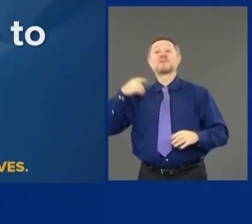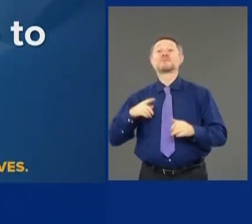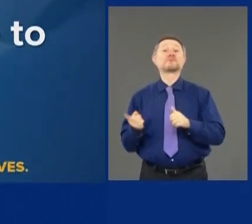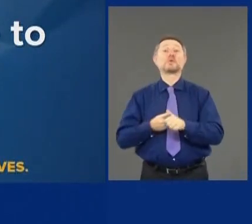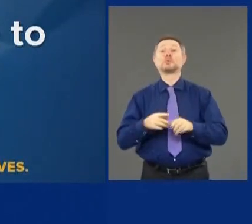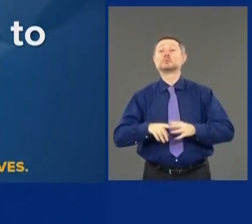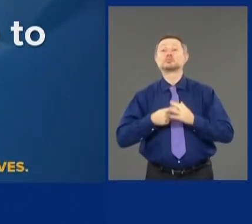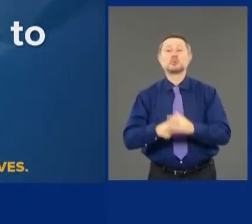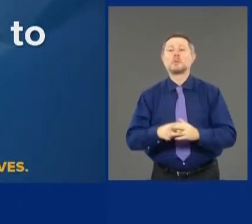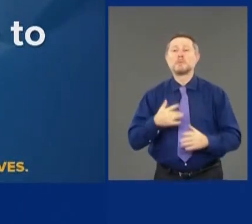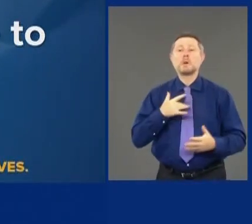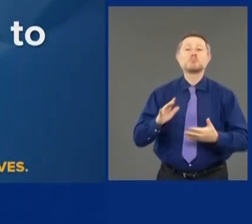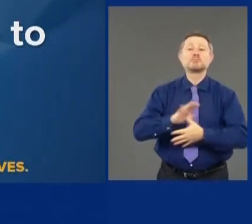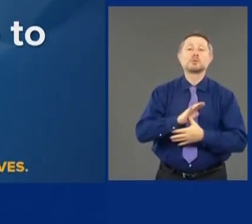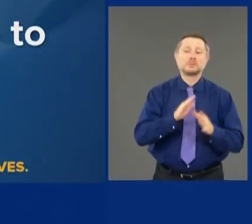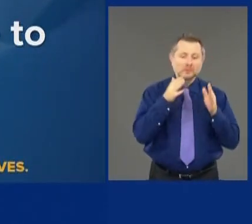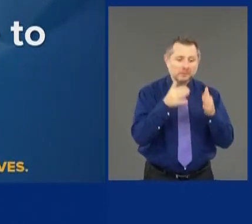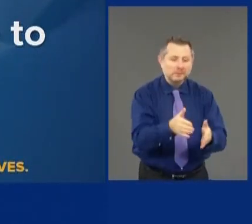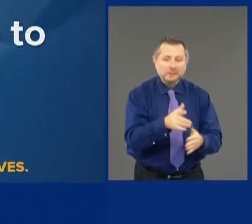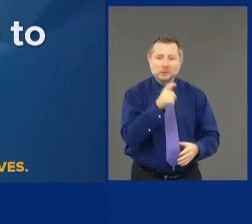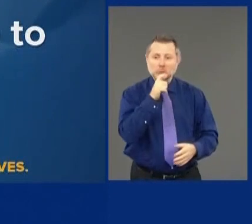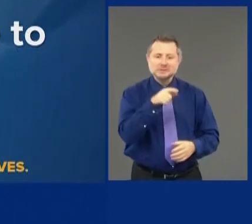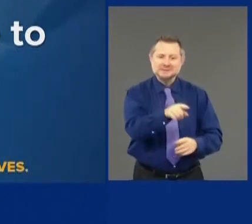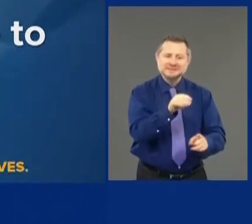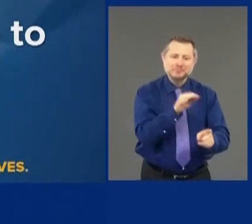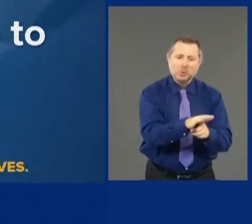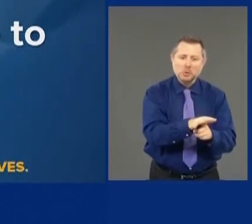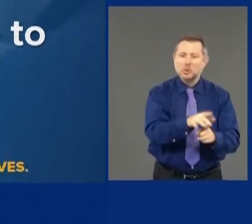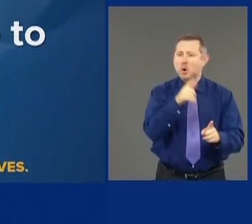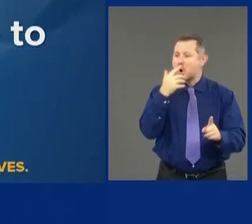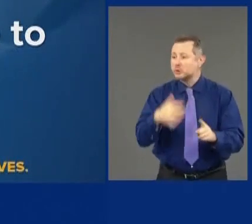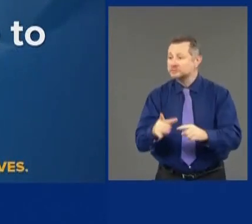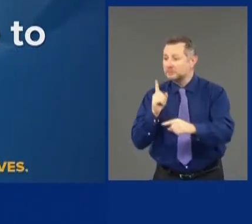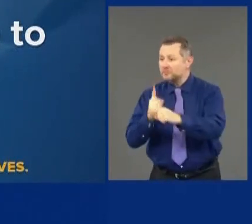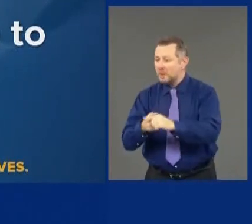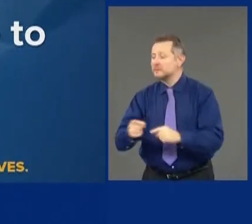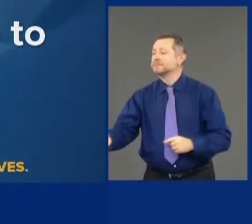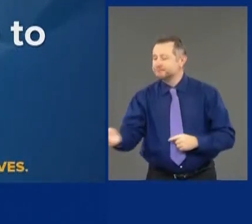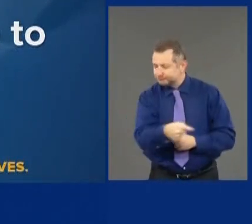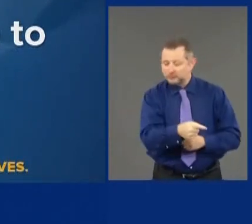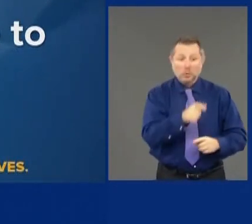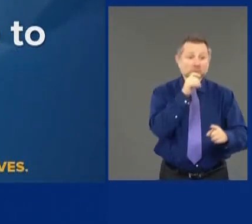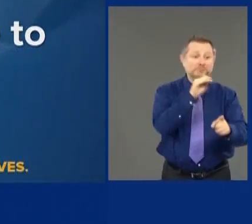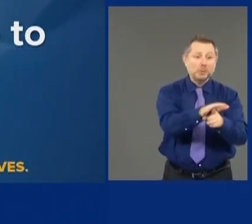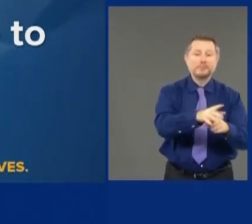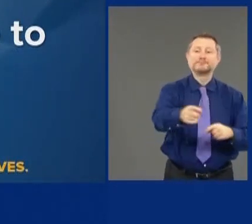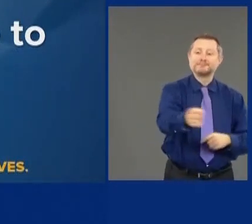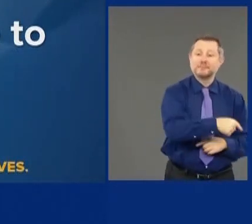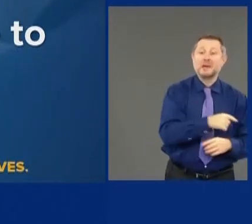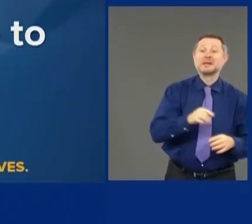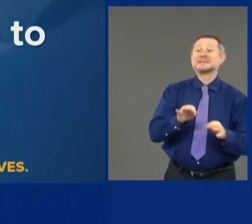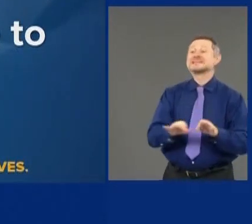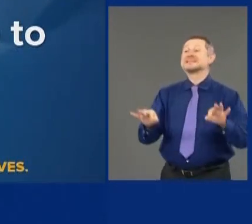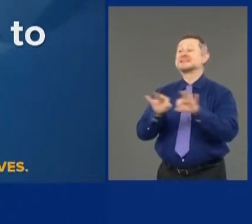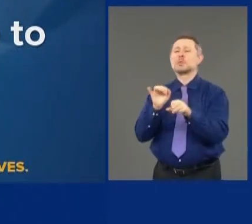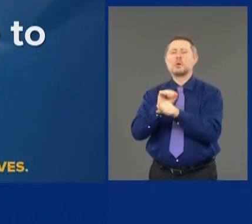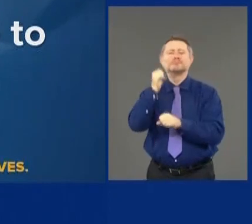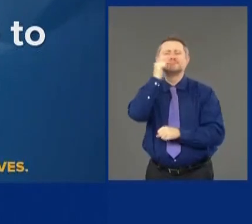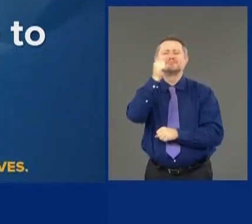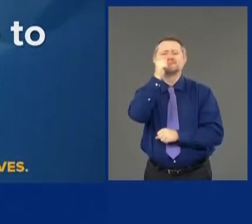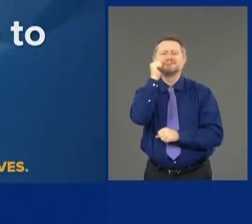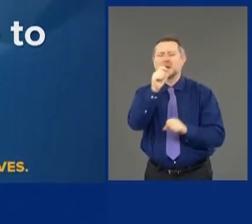People who were exposed to a positive person, people who were essential workers, people who were in nursing homes, we